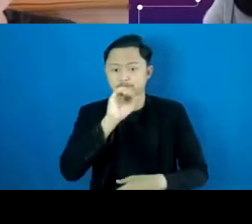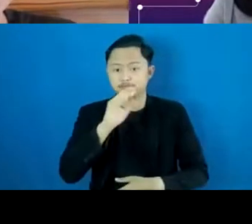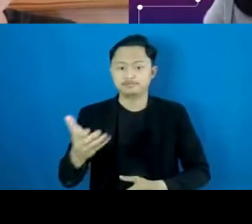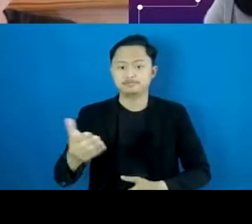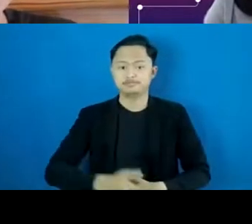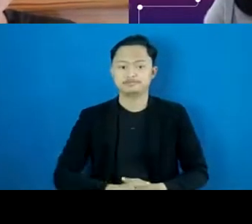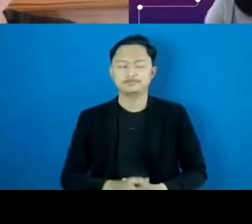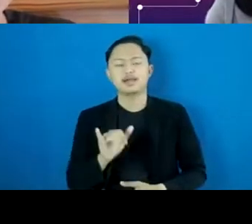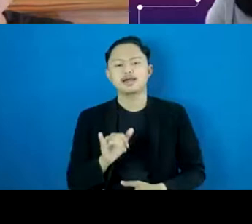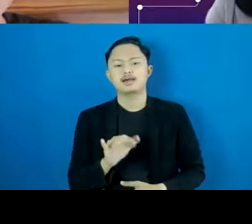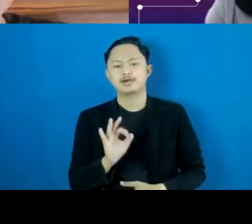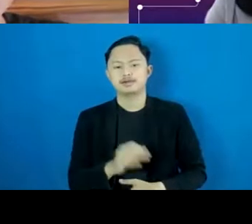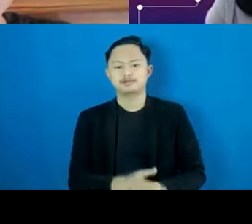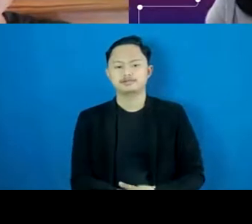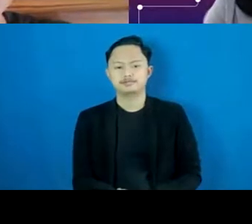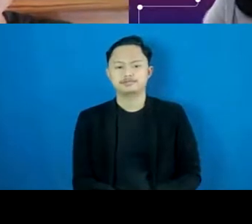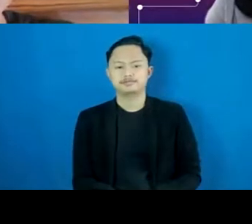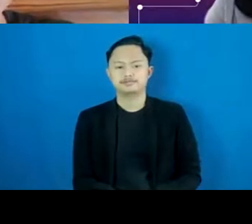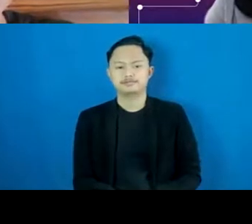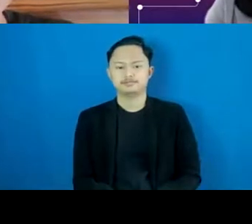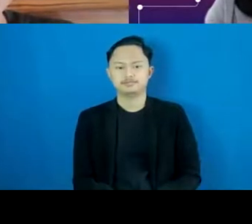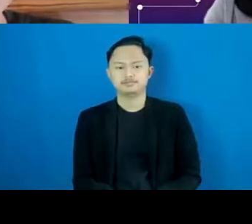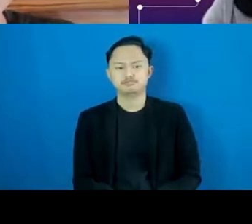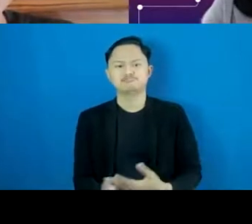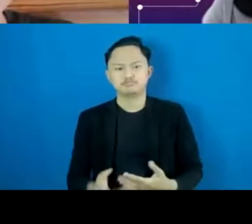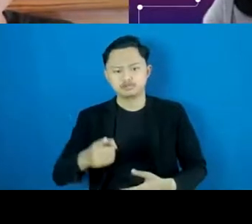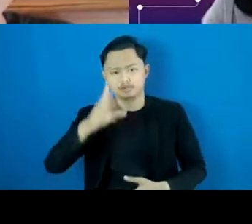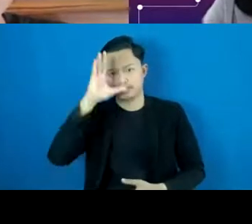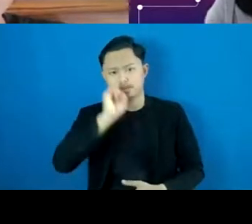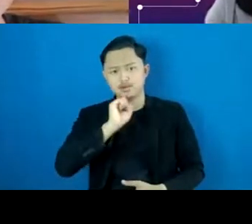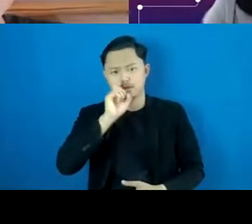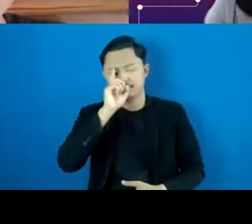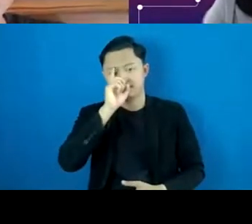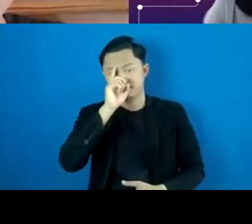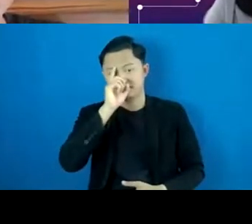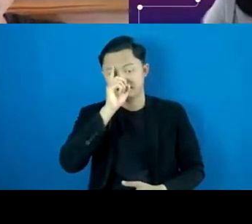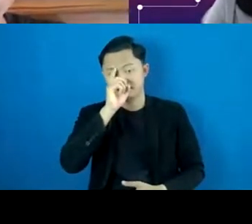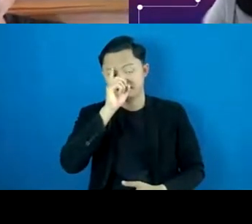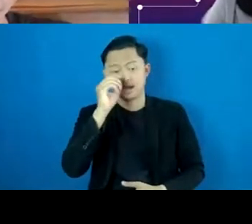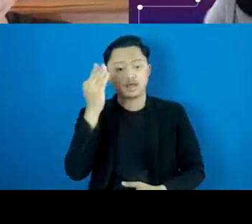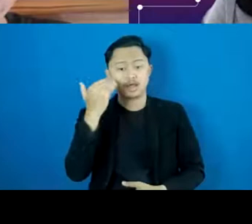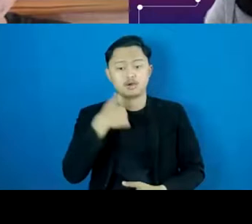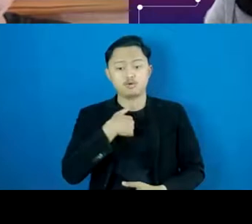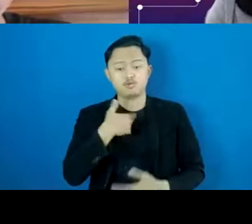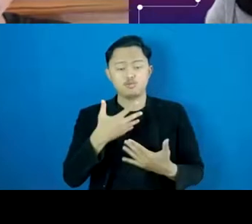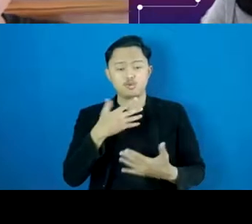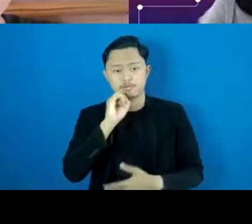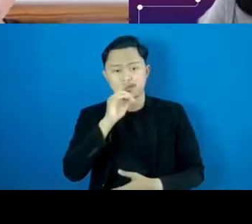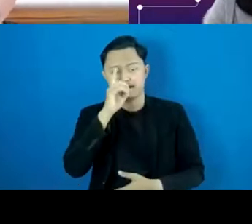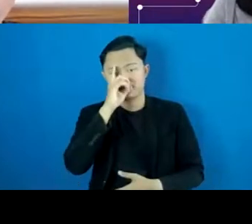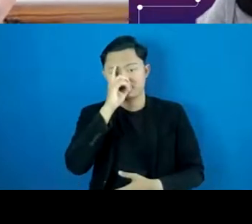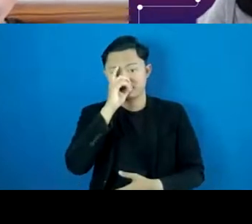Yeah, sure. Few of the repeating problems, I would say, that we saw in the initial